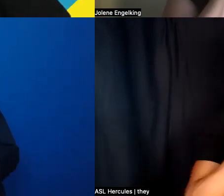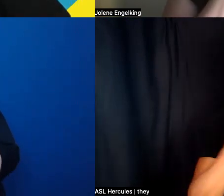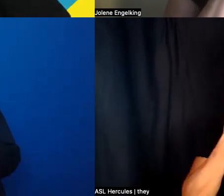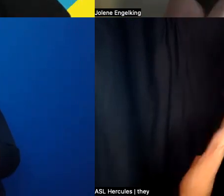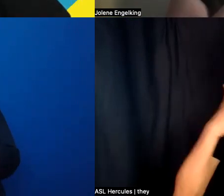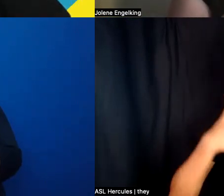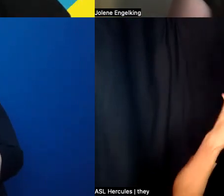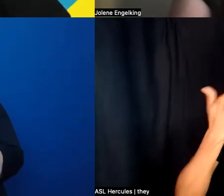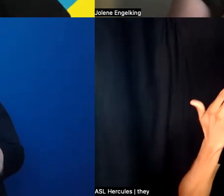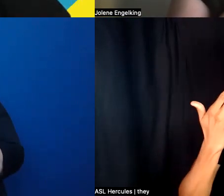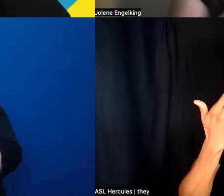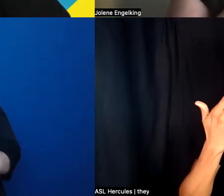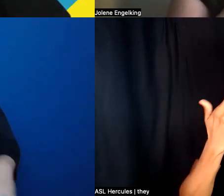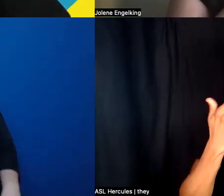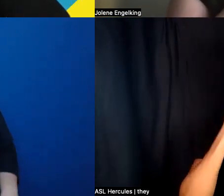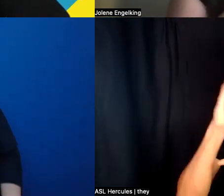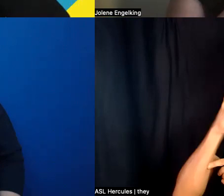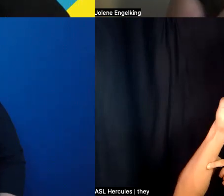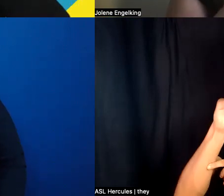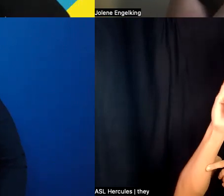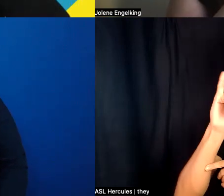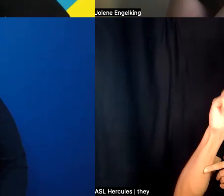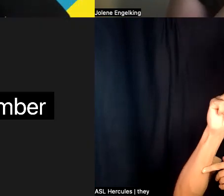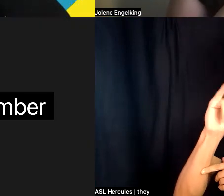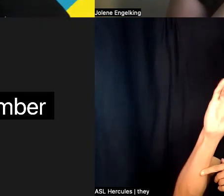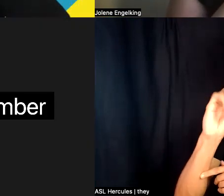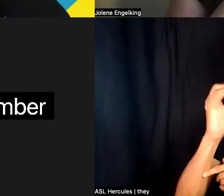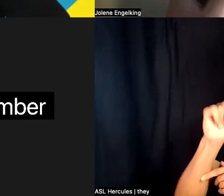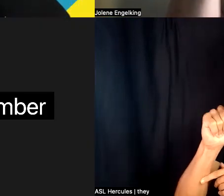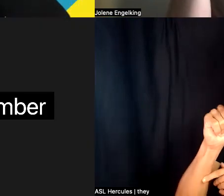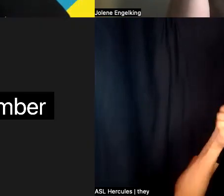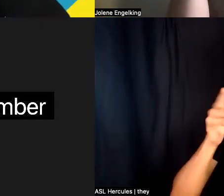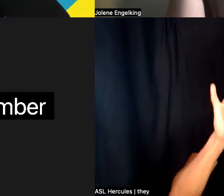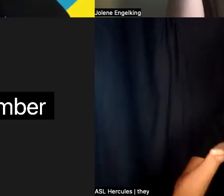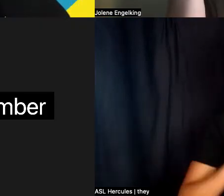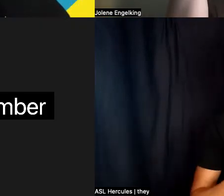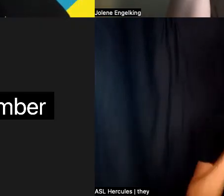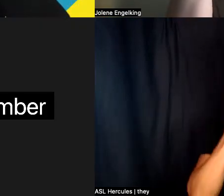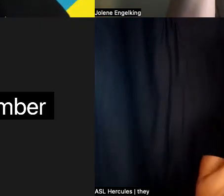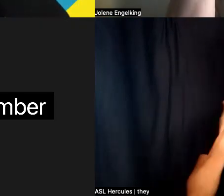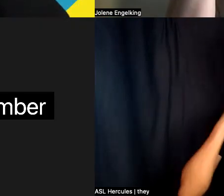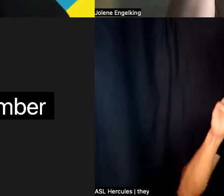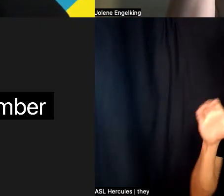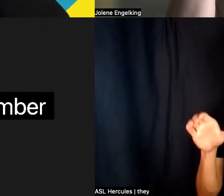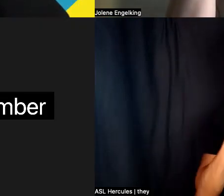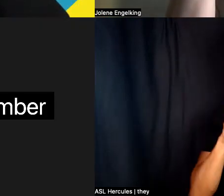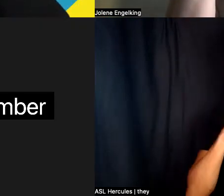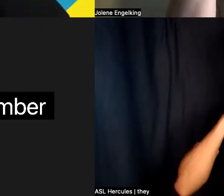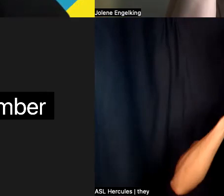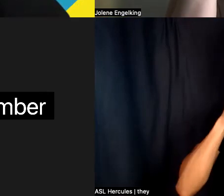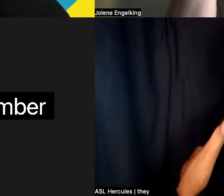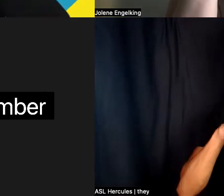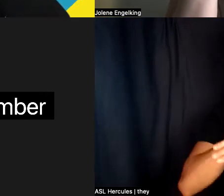jurisdictional complications. And that is not something that we can, even do barely a primer on today. But as I